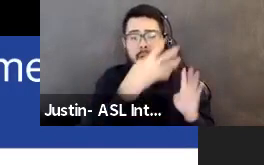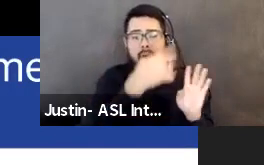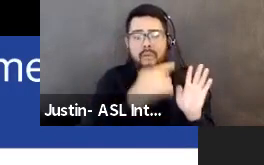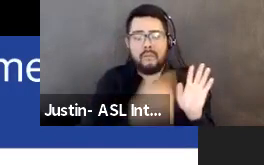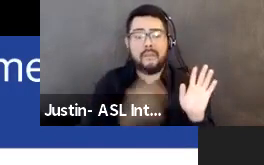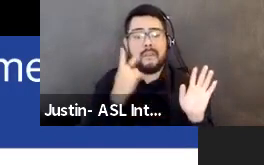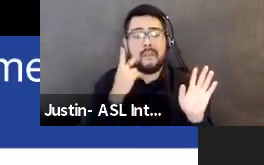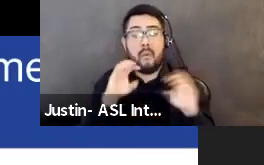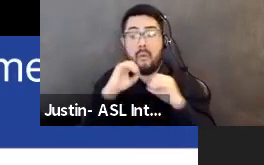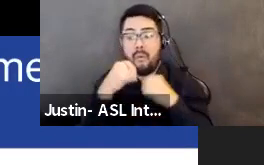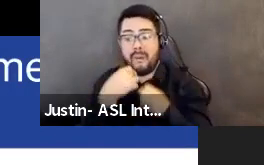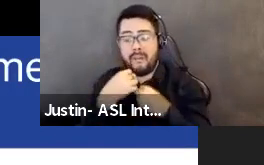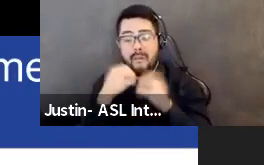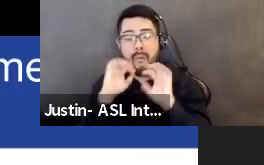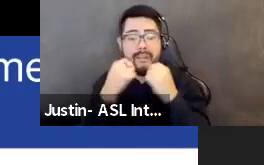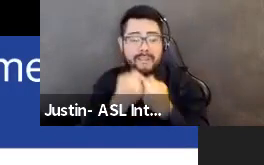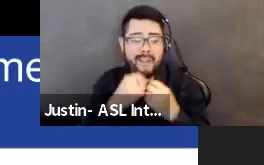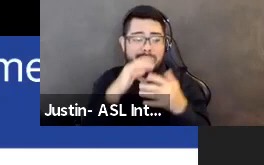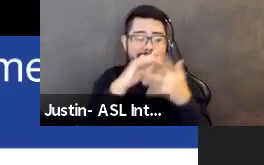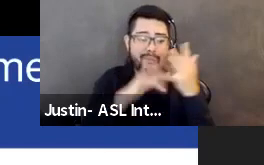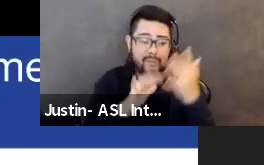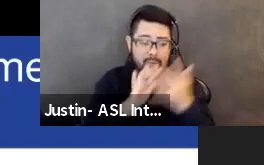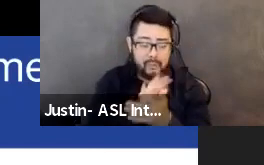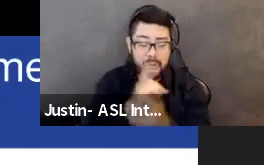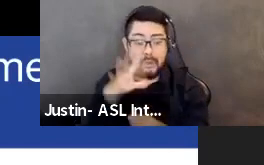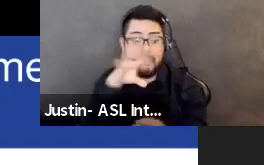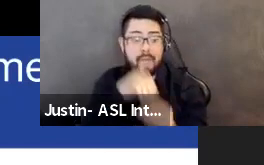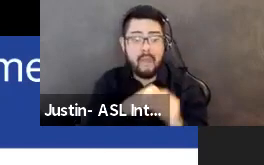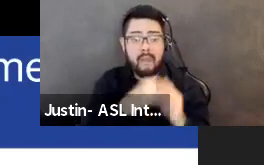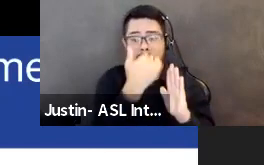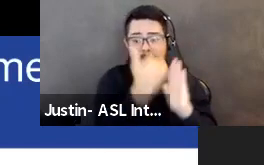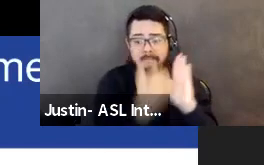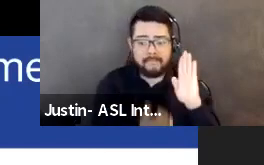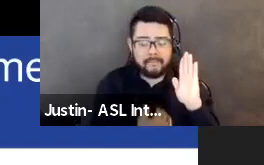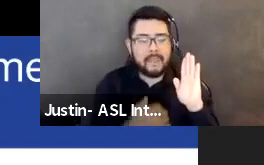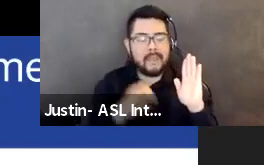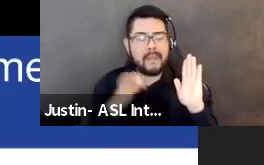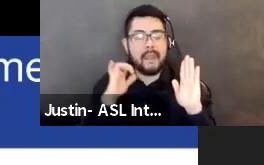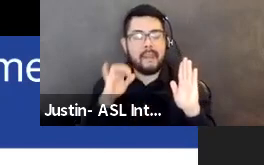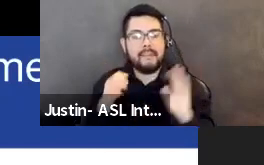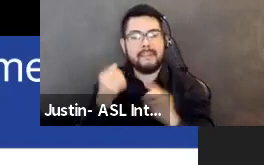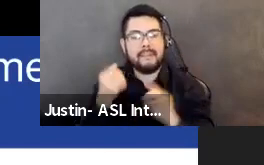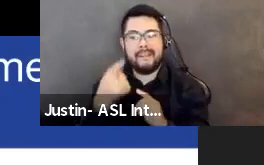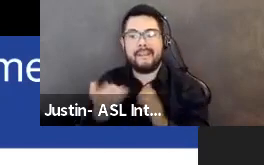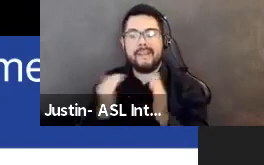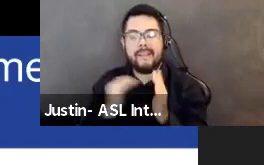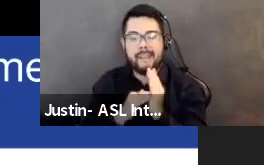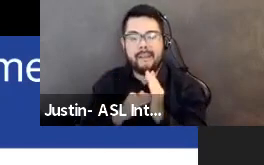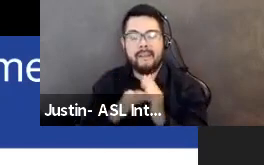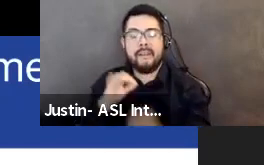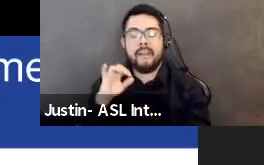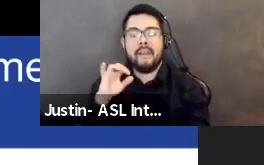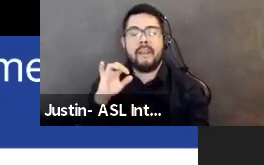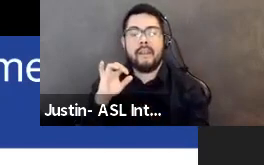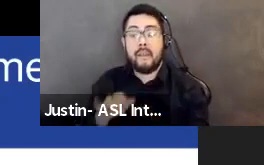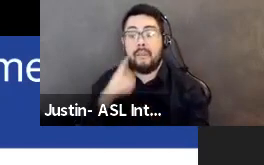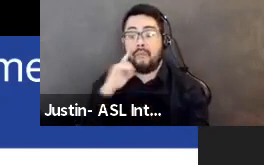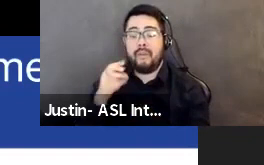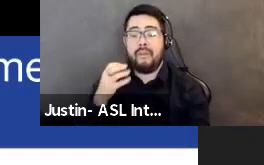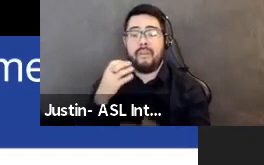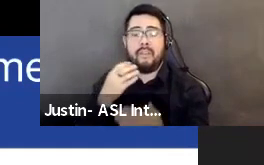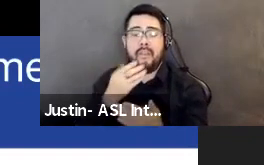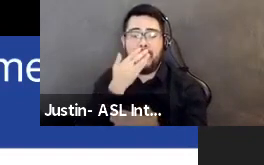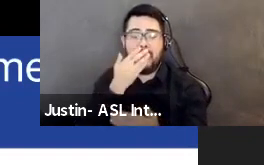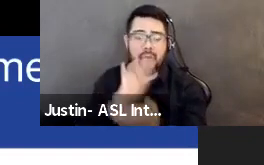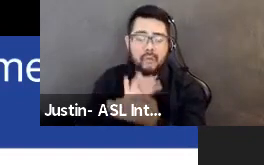schools who are involved in a community engagement process this work actually stems back like lindy said to the school uh funding working groups